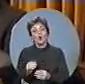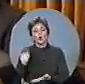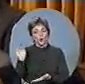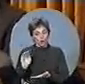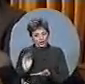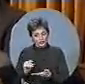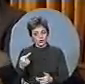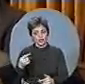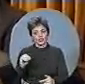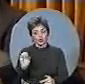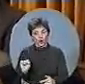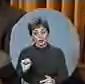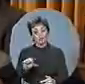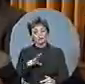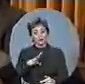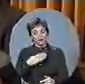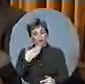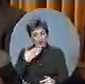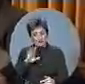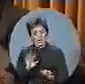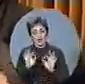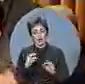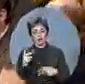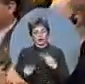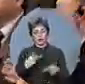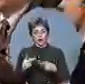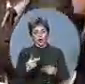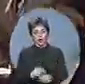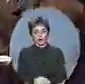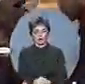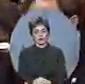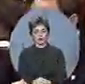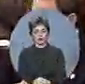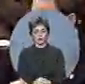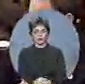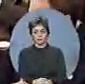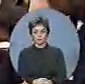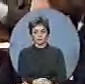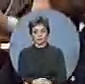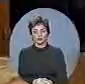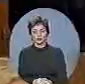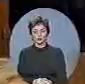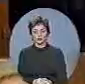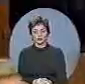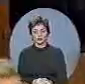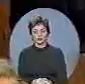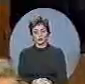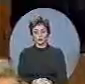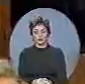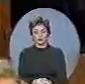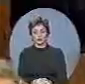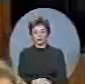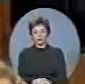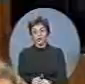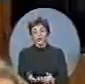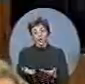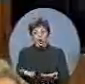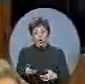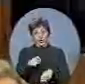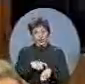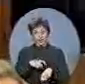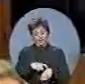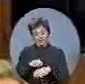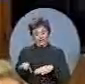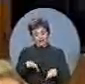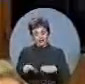to ensure that greenhouse gases are reduced and that we have better air quality. The Honourable Member for Beauharnois-Salaberry.